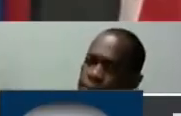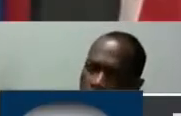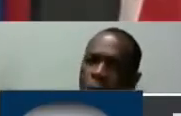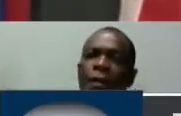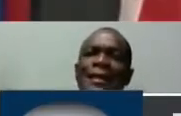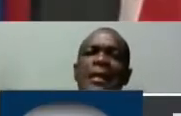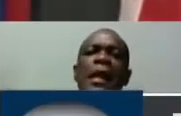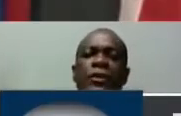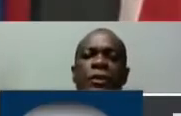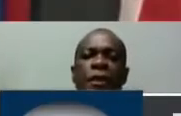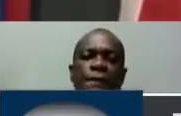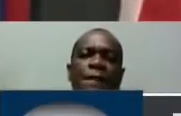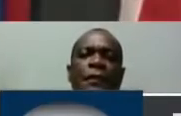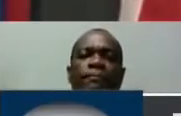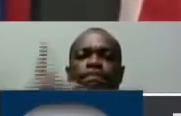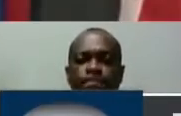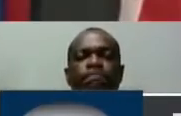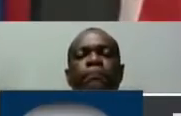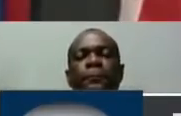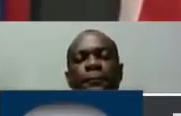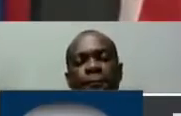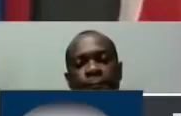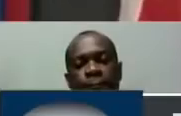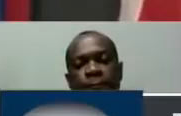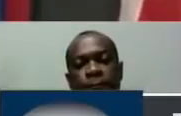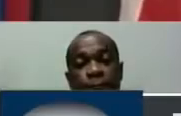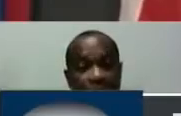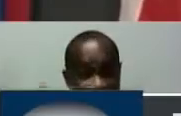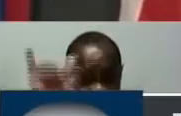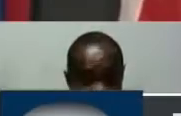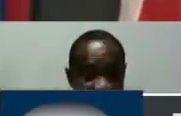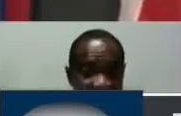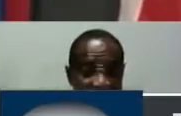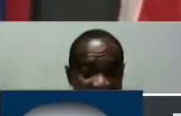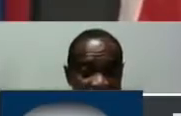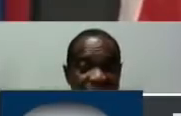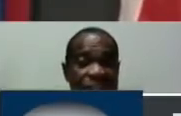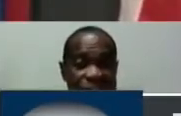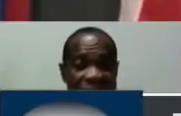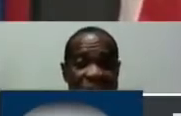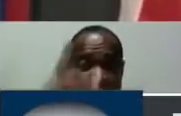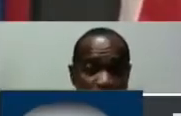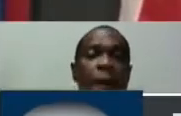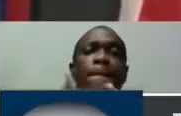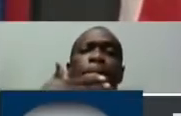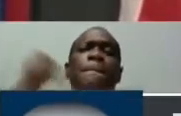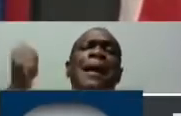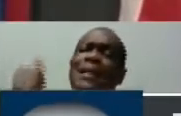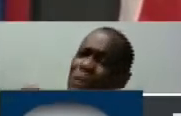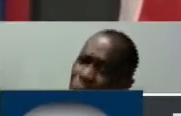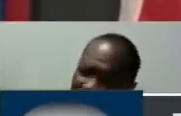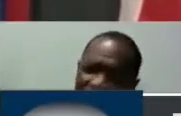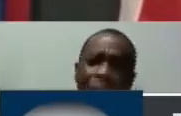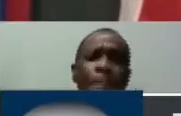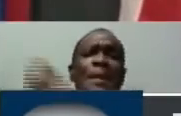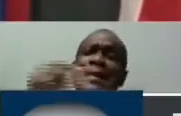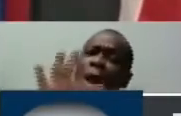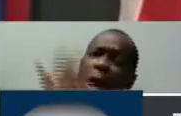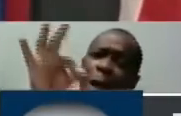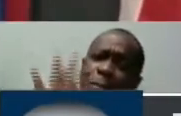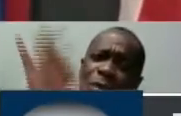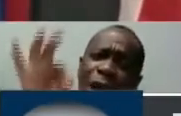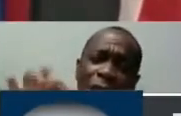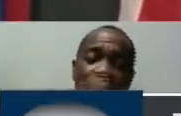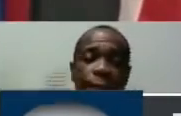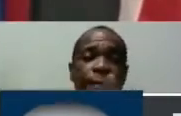vaccination program, because the national vaccination program is the best option that the nation has